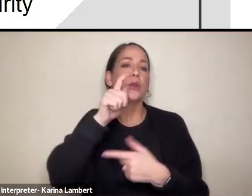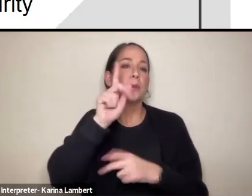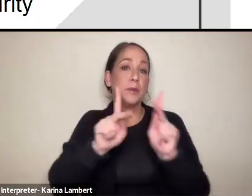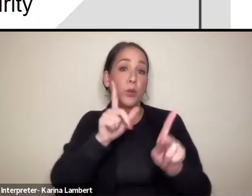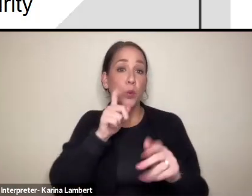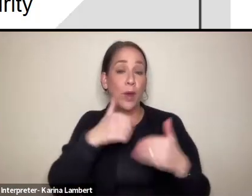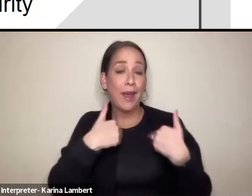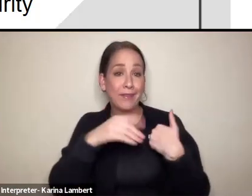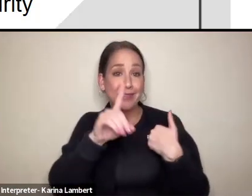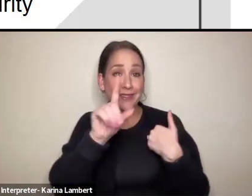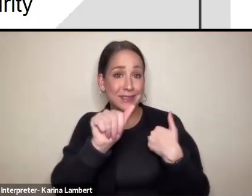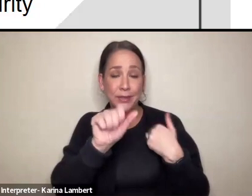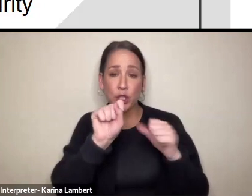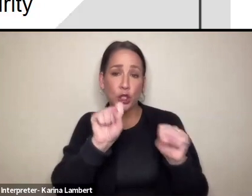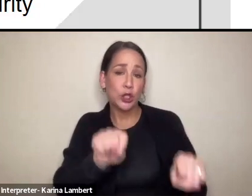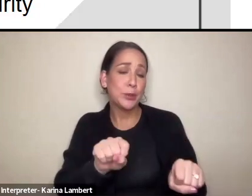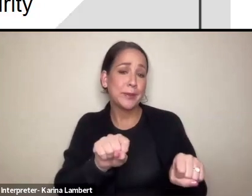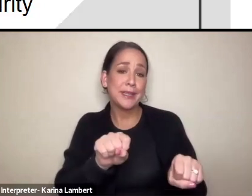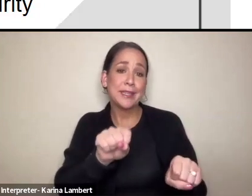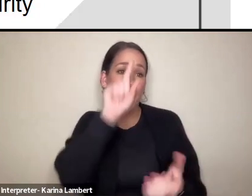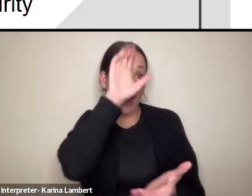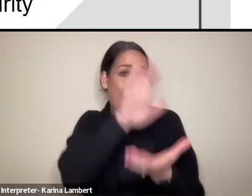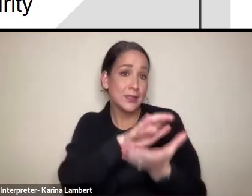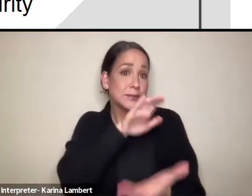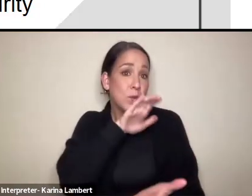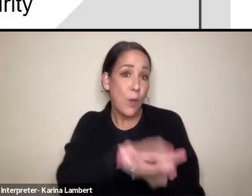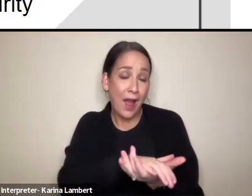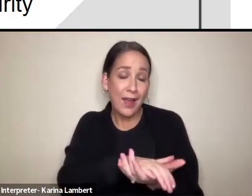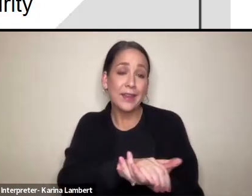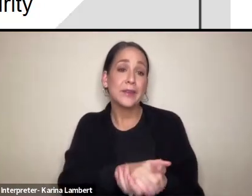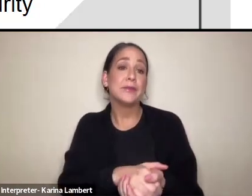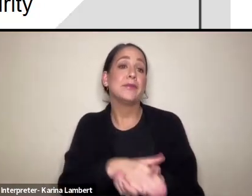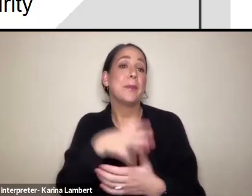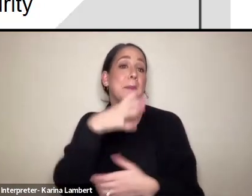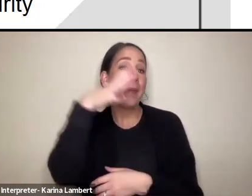disability, it could be a spouse, a parent, a sibling,